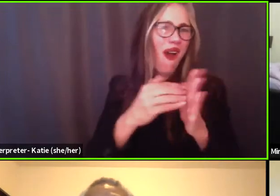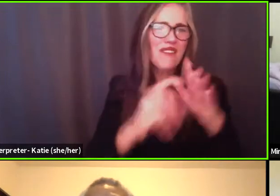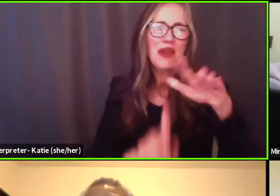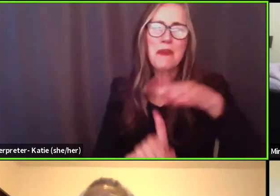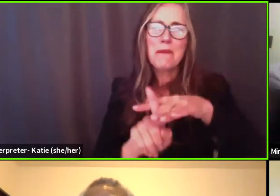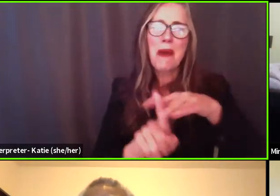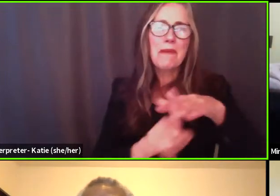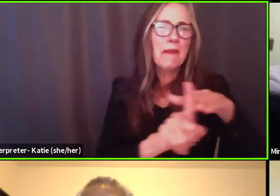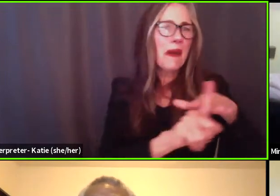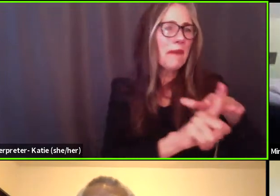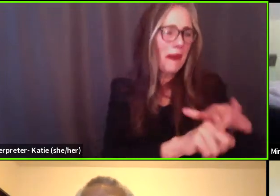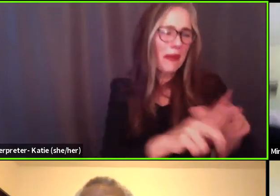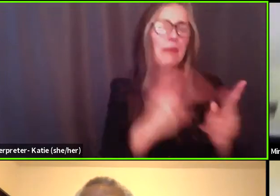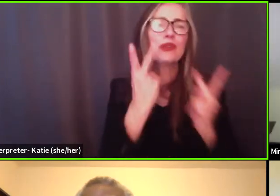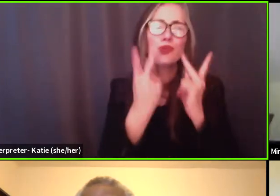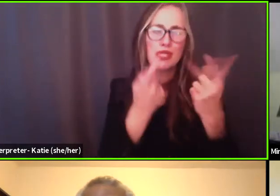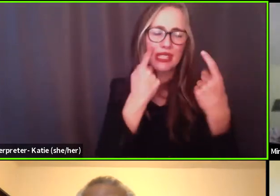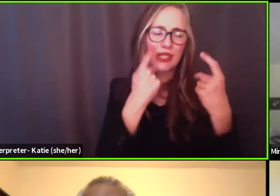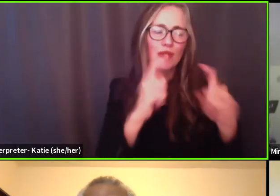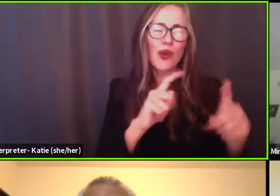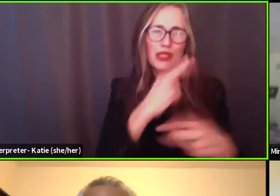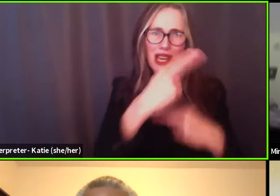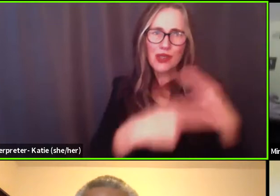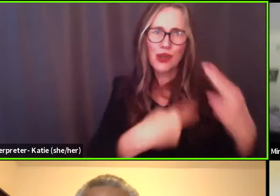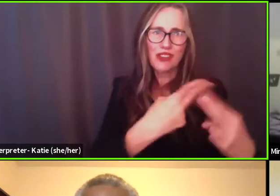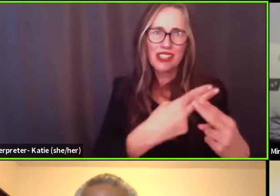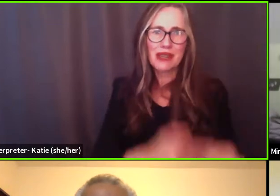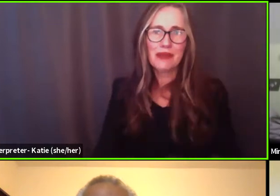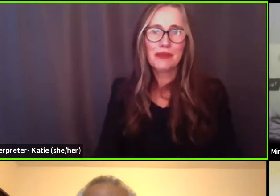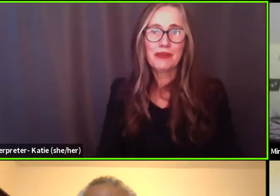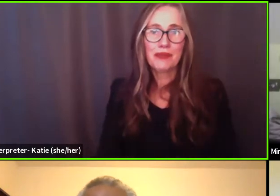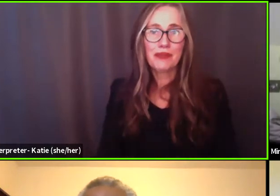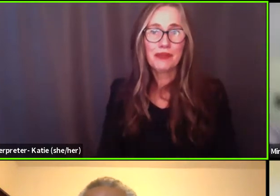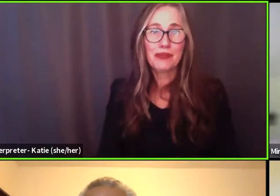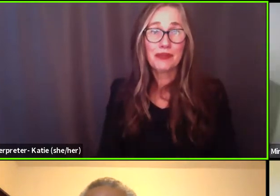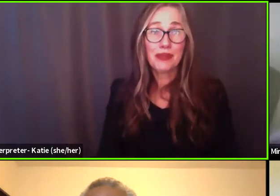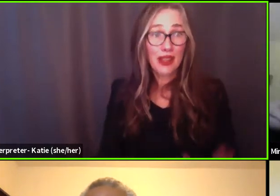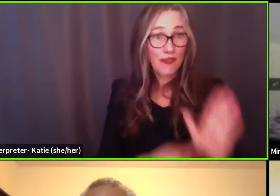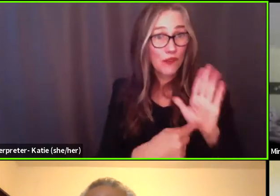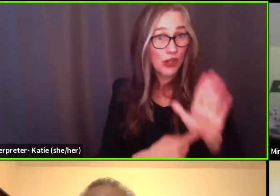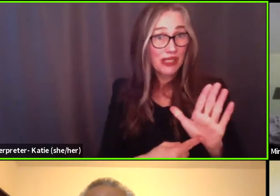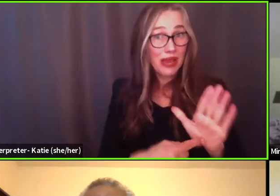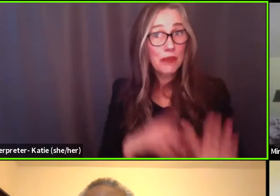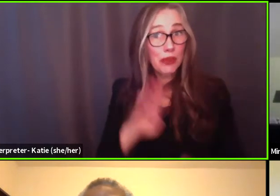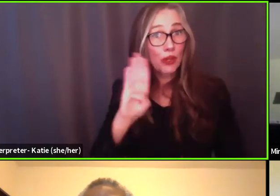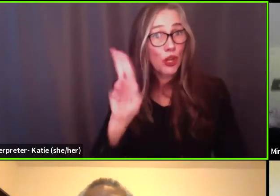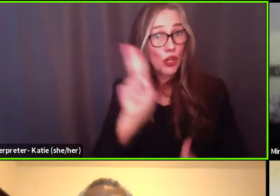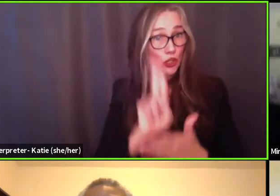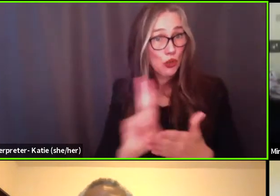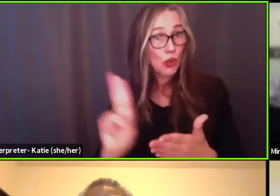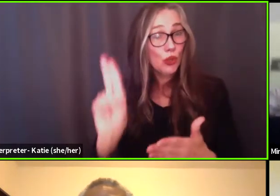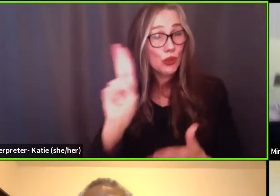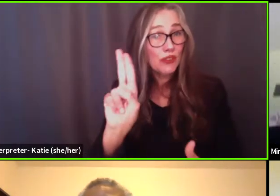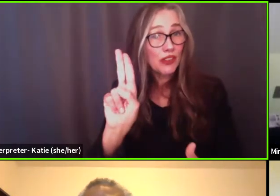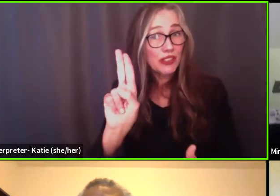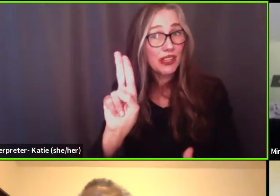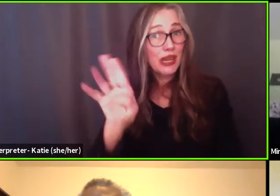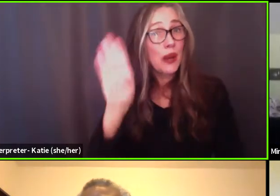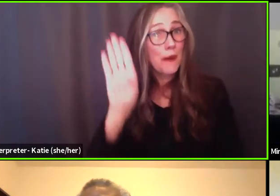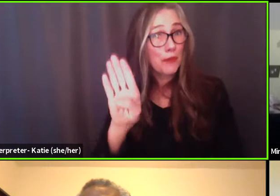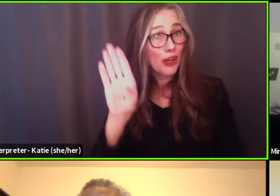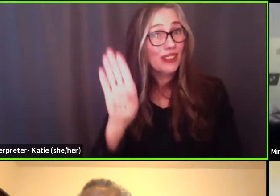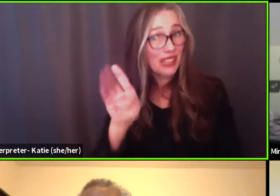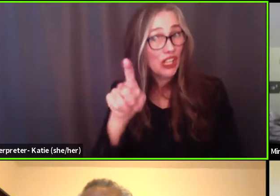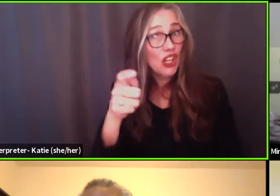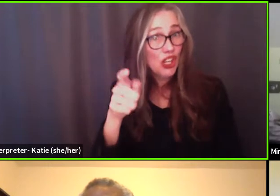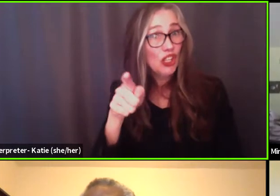discovered a eugenic fund that was present at your own university um i would love it if you'd be willing to share a little bit